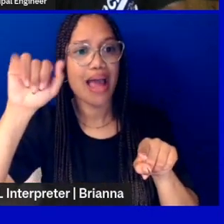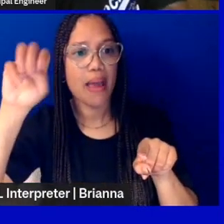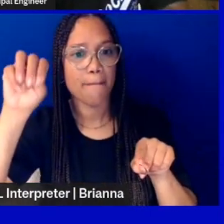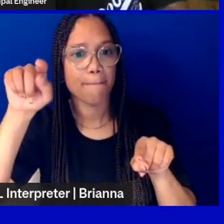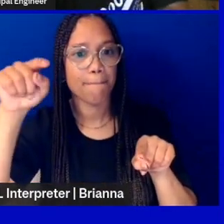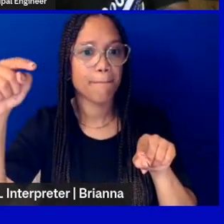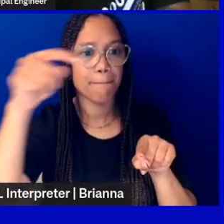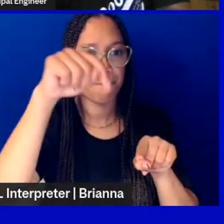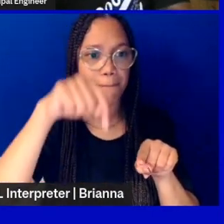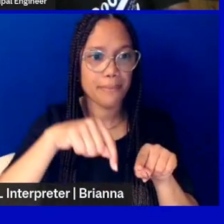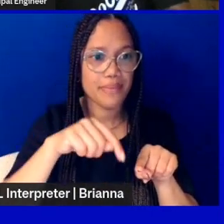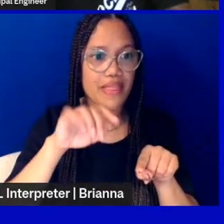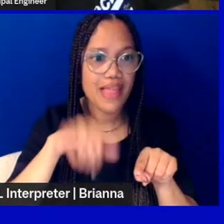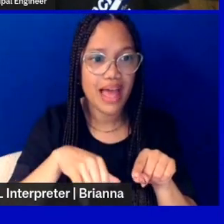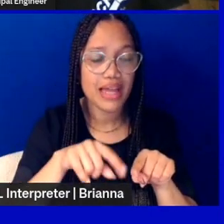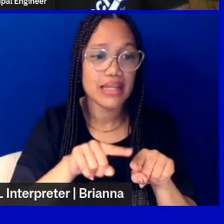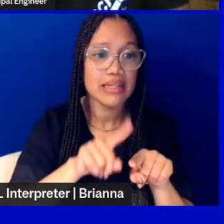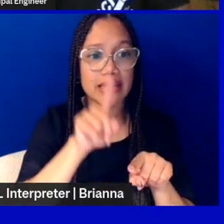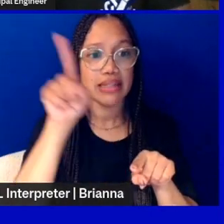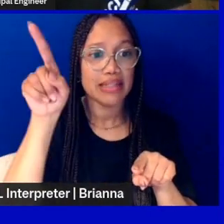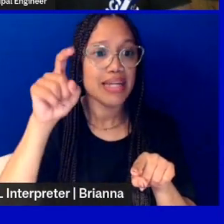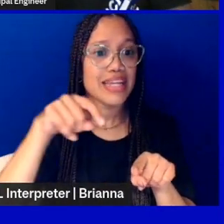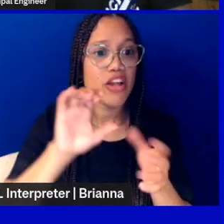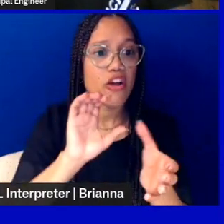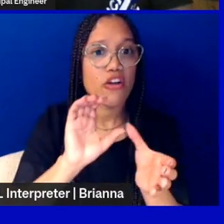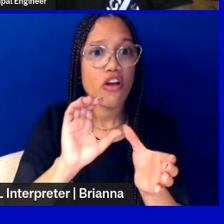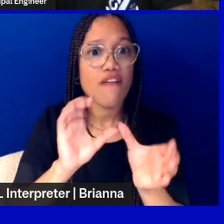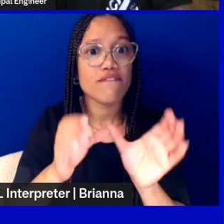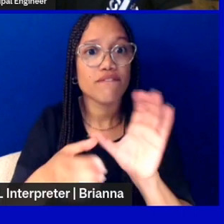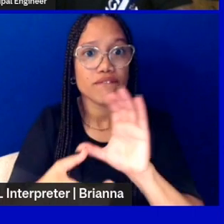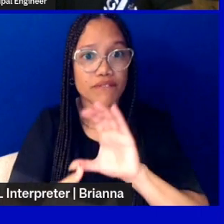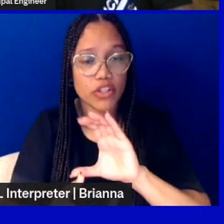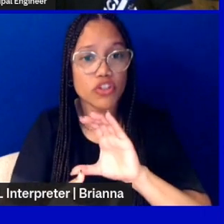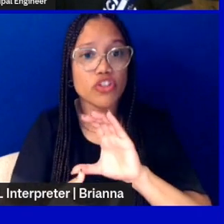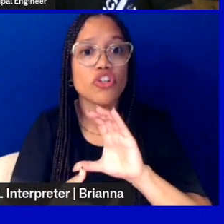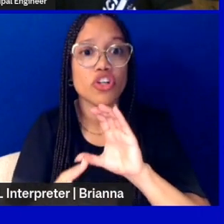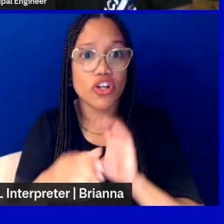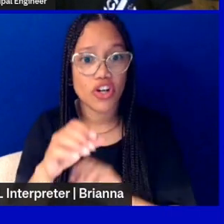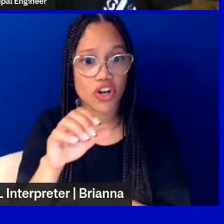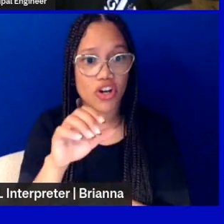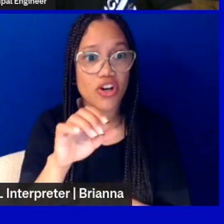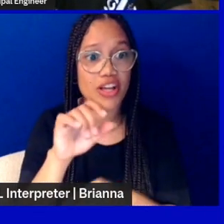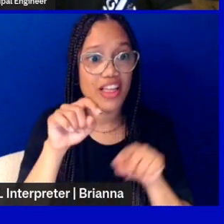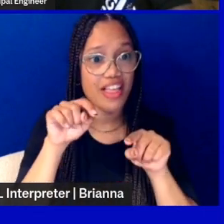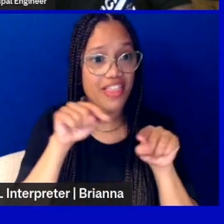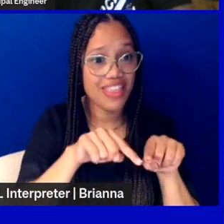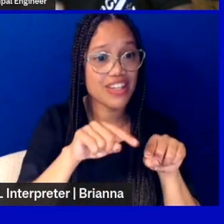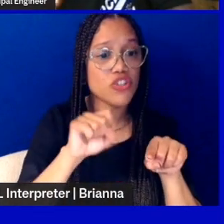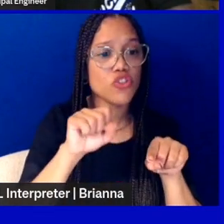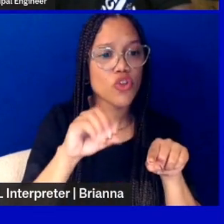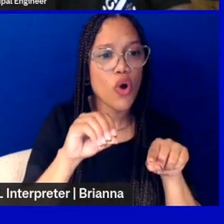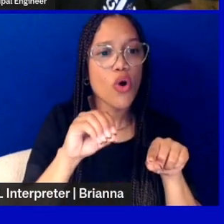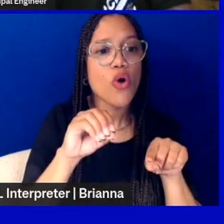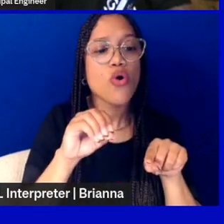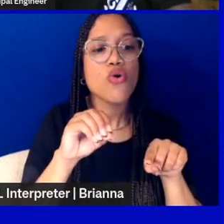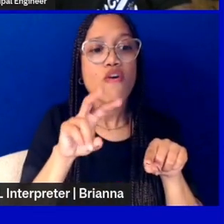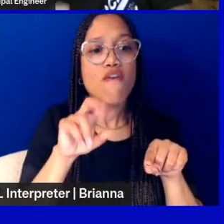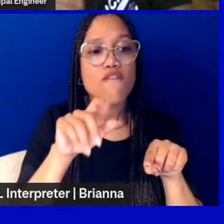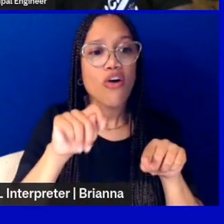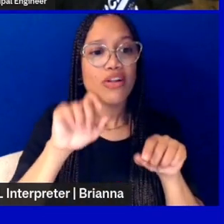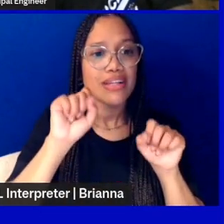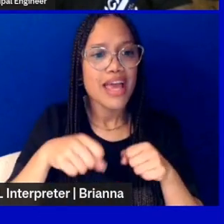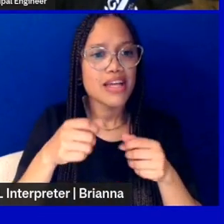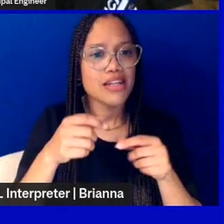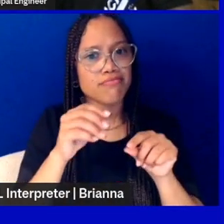done with everything. Now we need to configure an AWS secret engine so that Vault can make use of AWS secret engine to generate the temporary